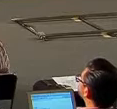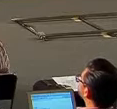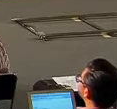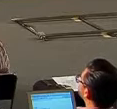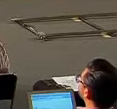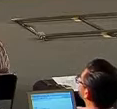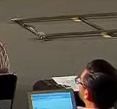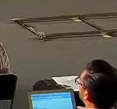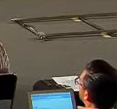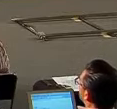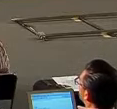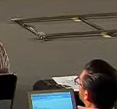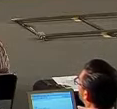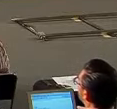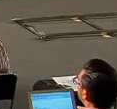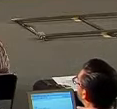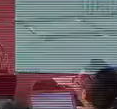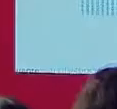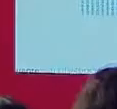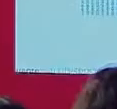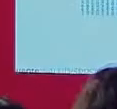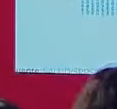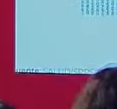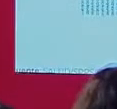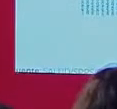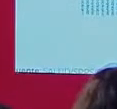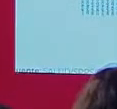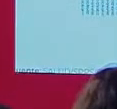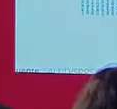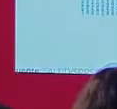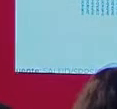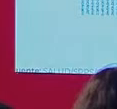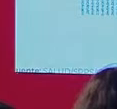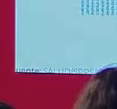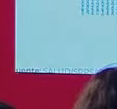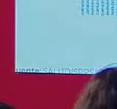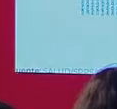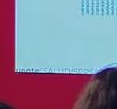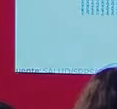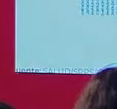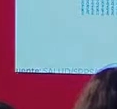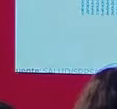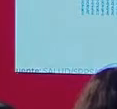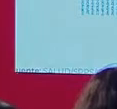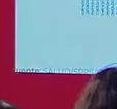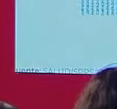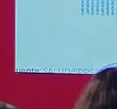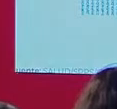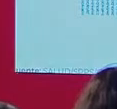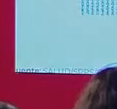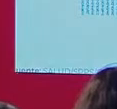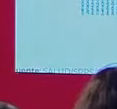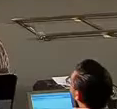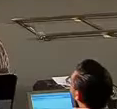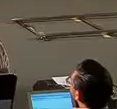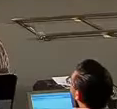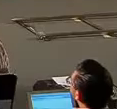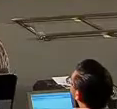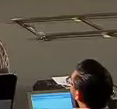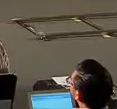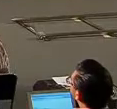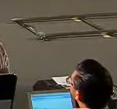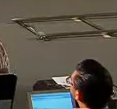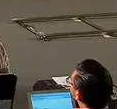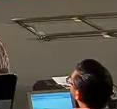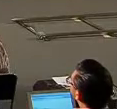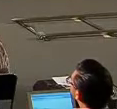which is we are seeing a downward trend in the overall active representation of the pandemic. It went from